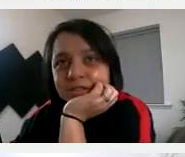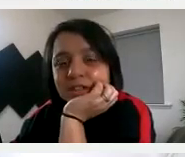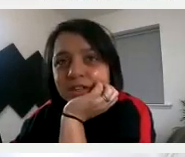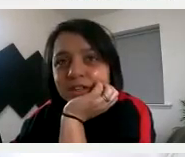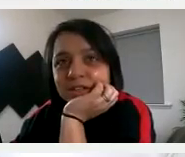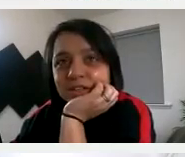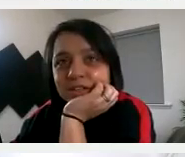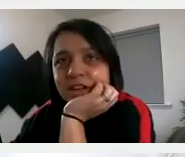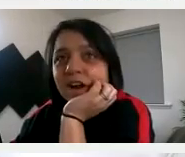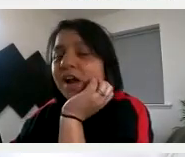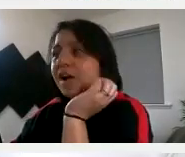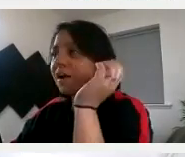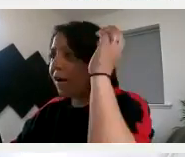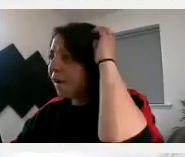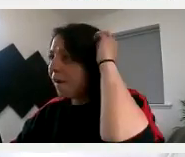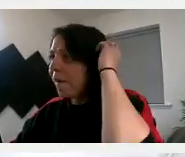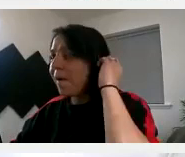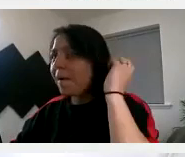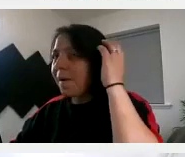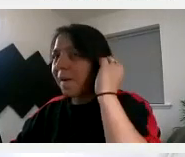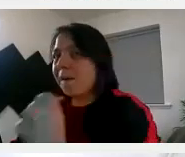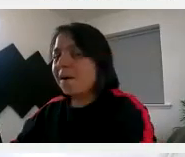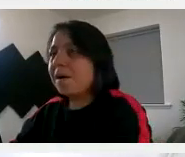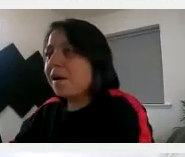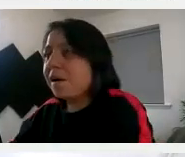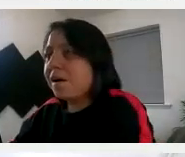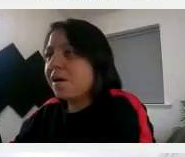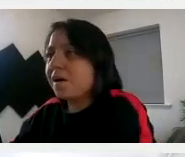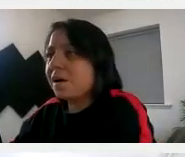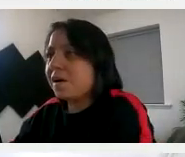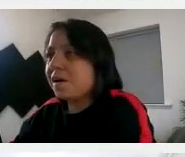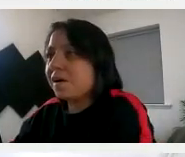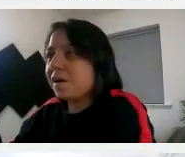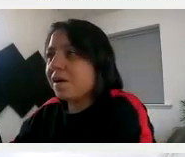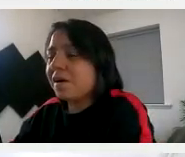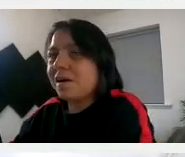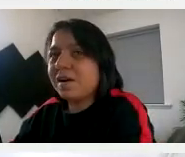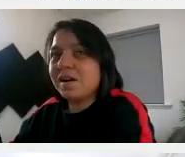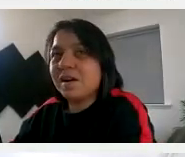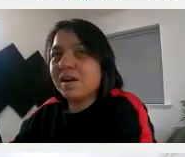Did you hear that, Harsha? What's that, Joyce? Did you say food? Fulton Foods.